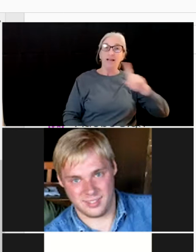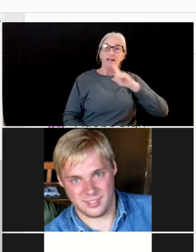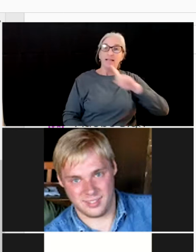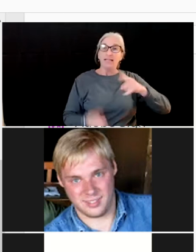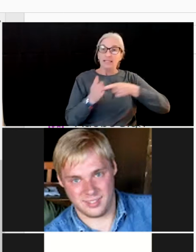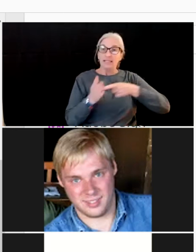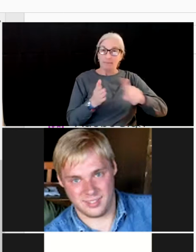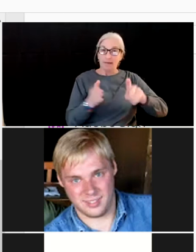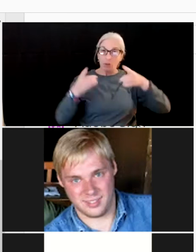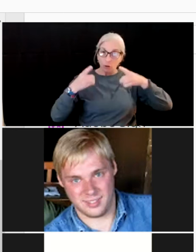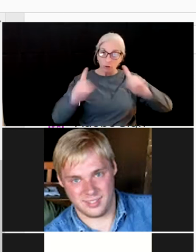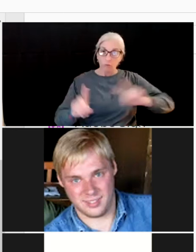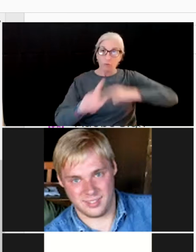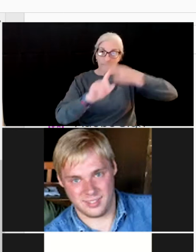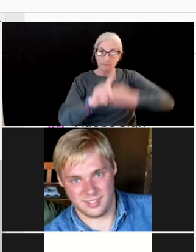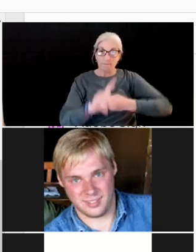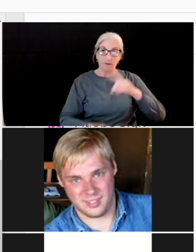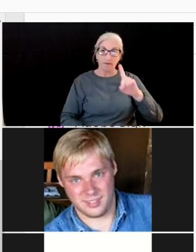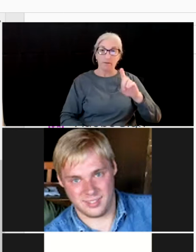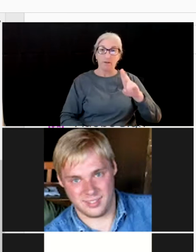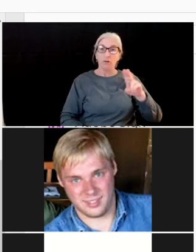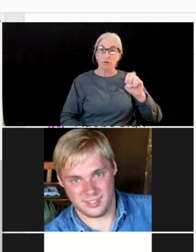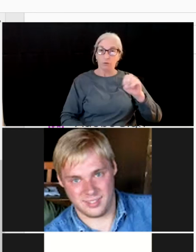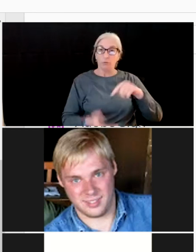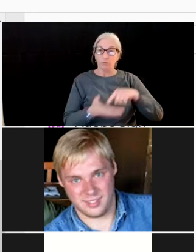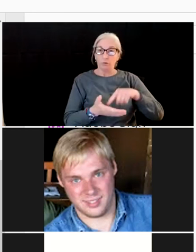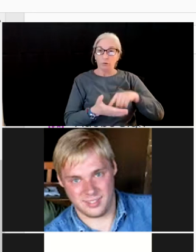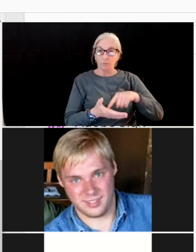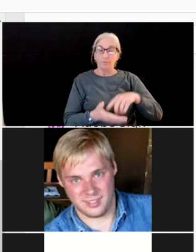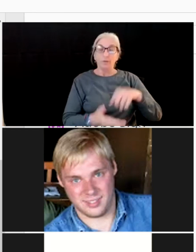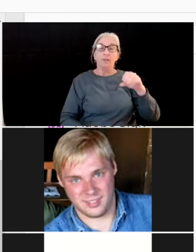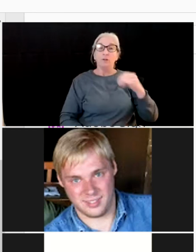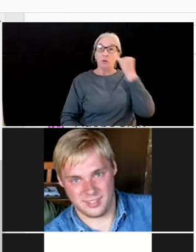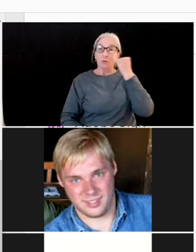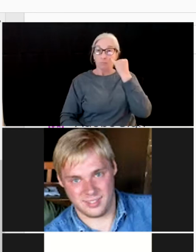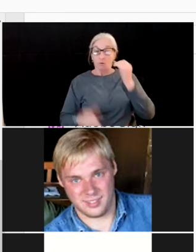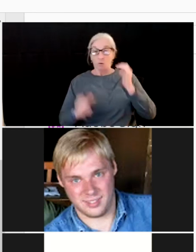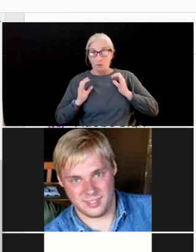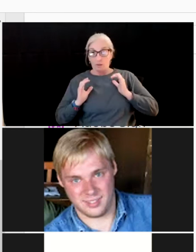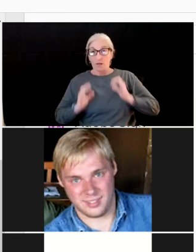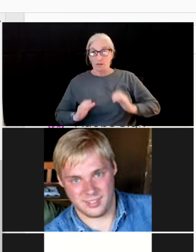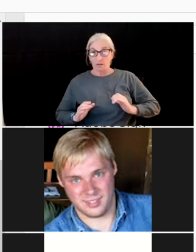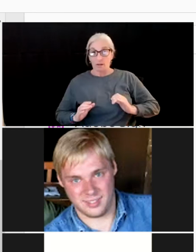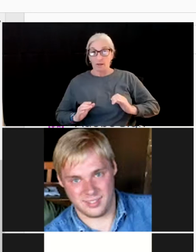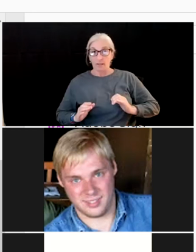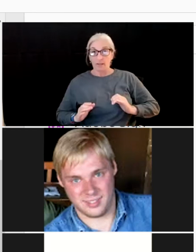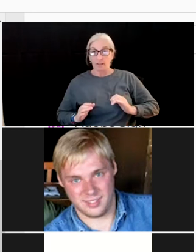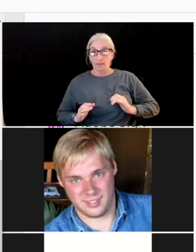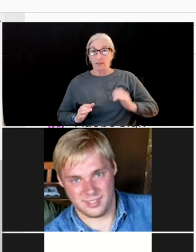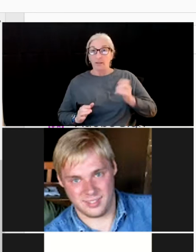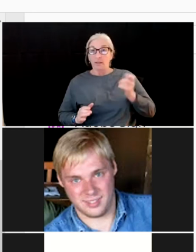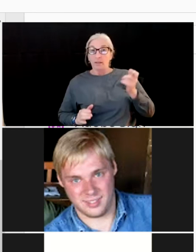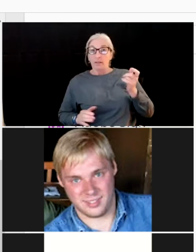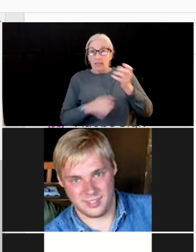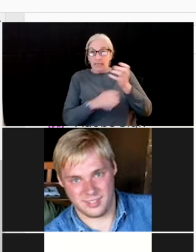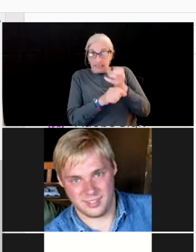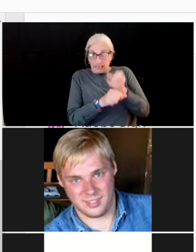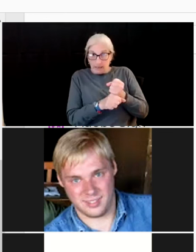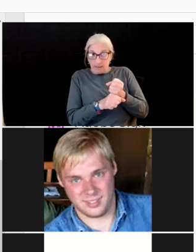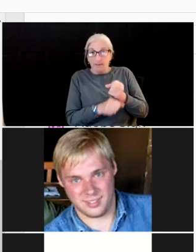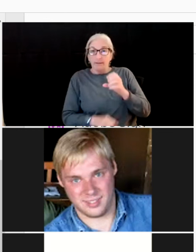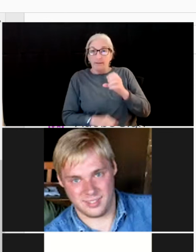due. So if you have a client who got an SSI check this month, it would be the benefits due to them